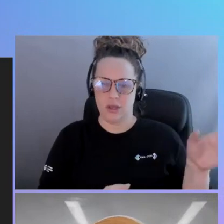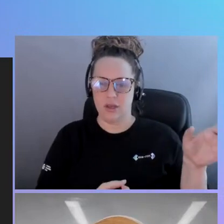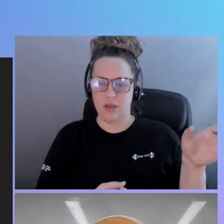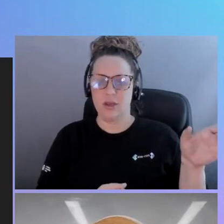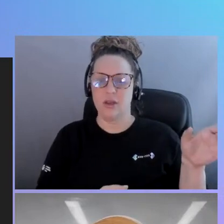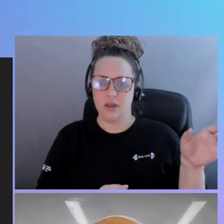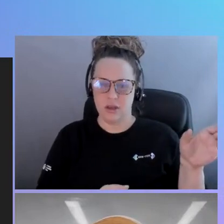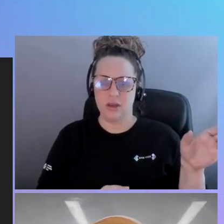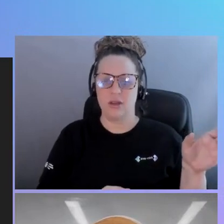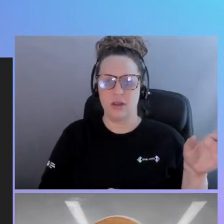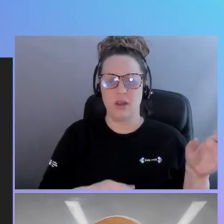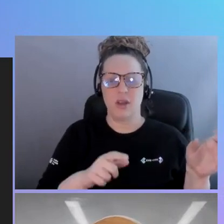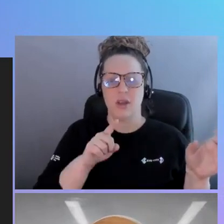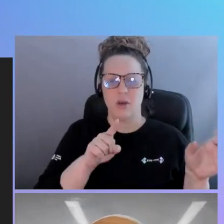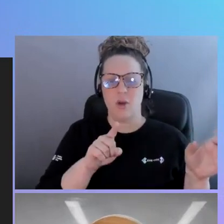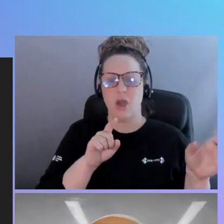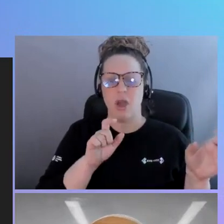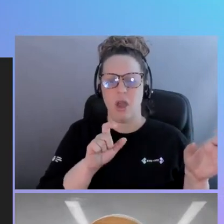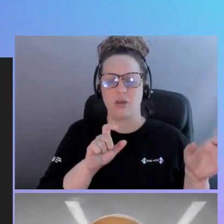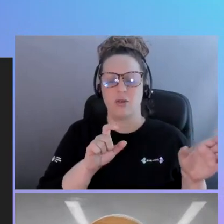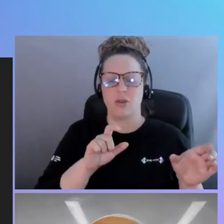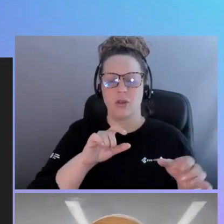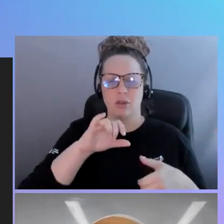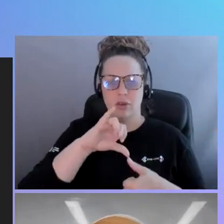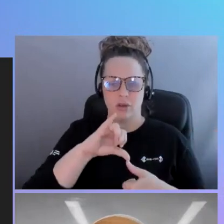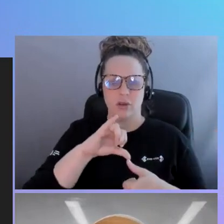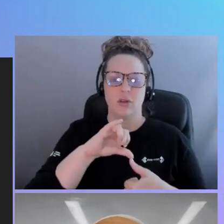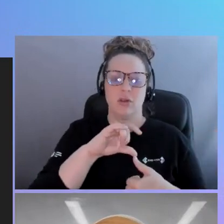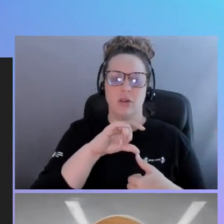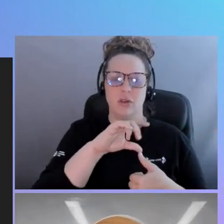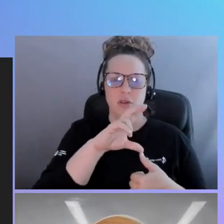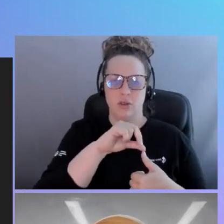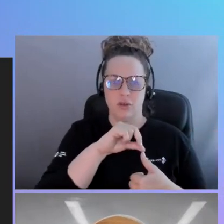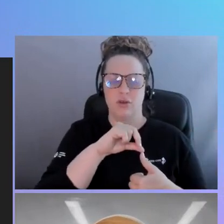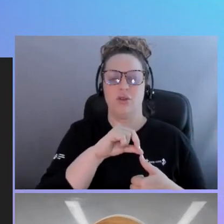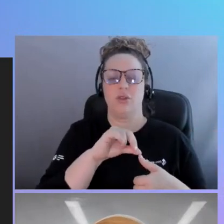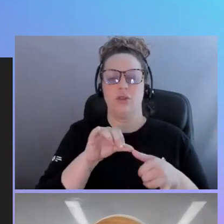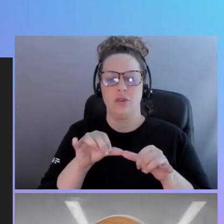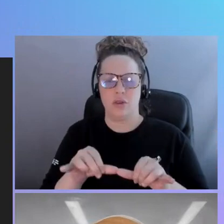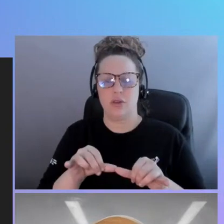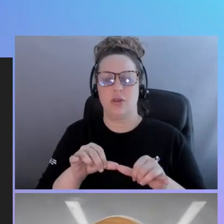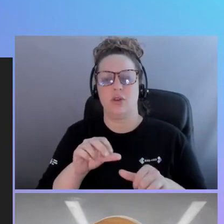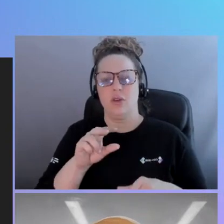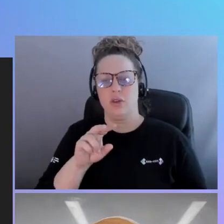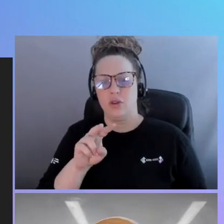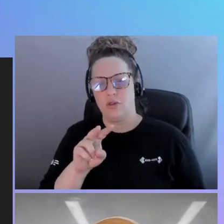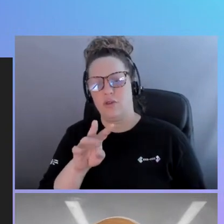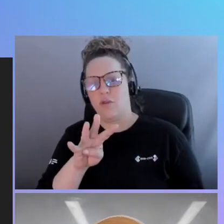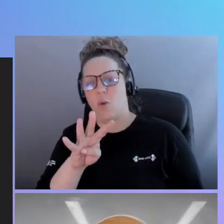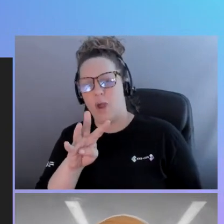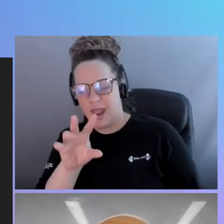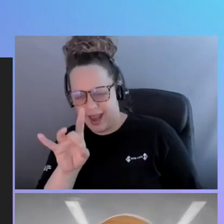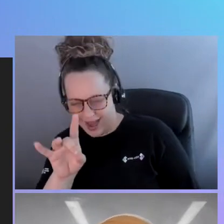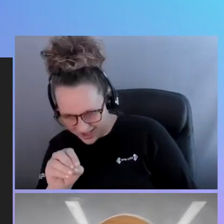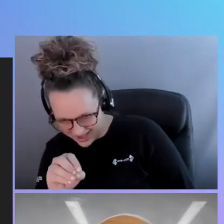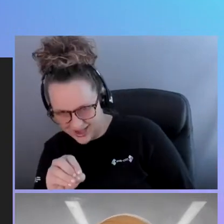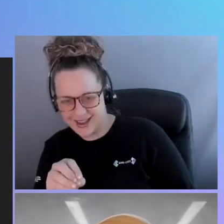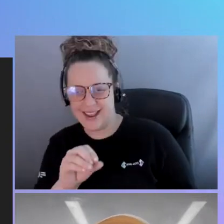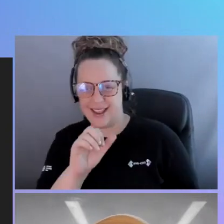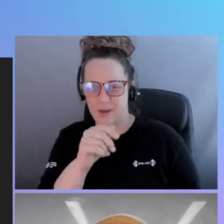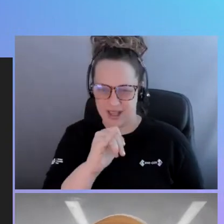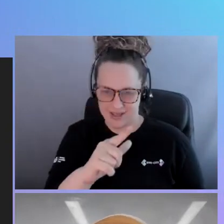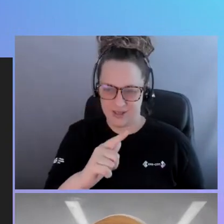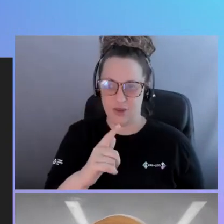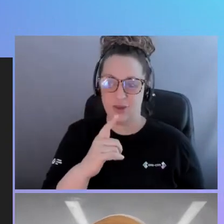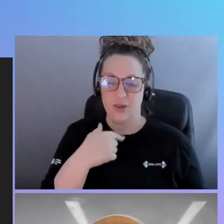by 480 pixel canvas. And I wanted to mention these numbers because at the beginning, one of the benefits of developing apps for